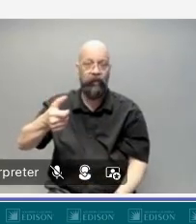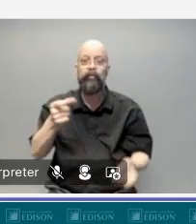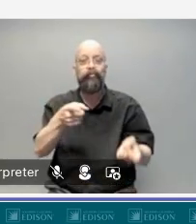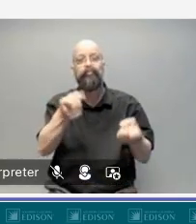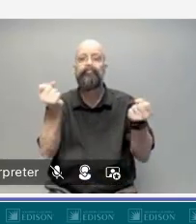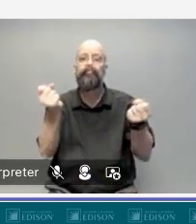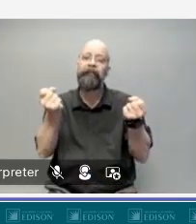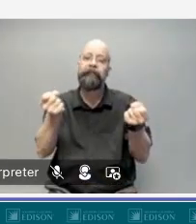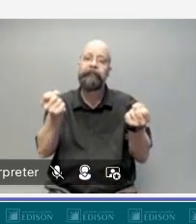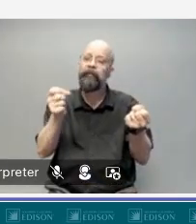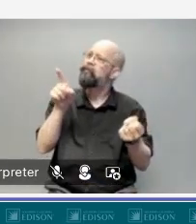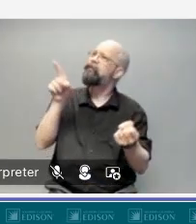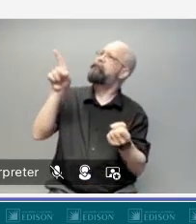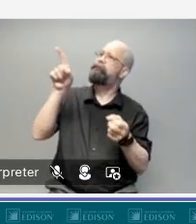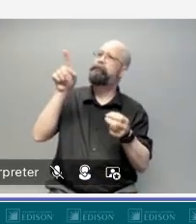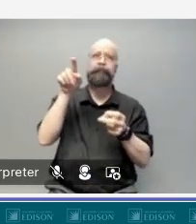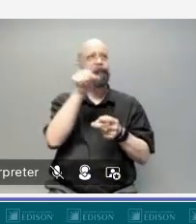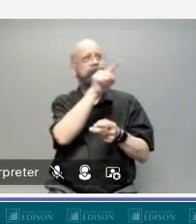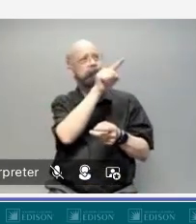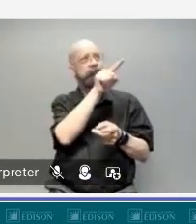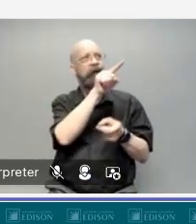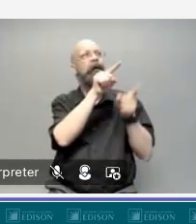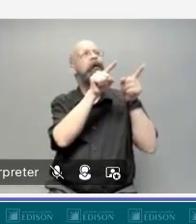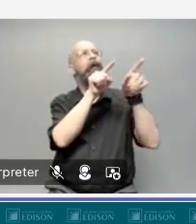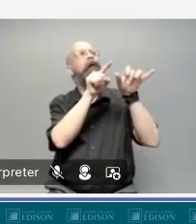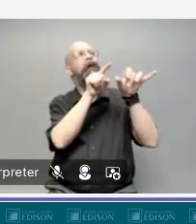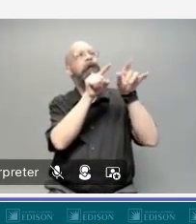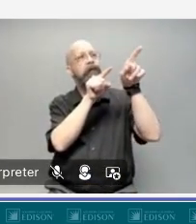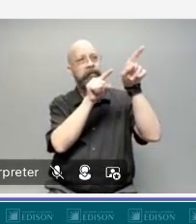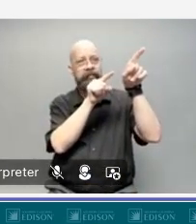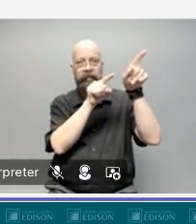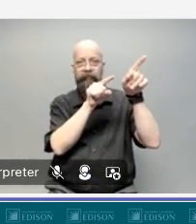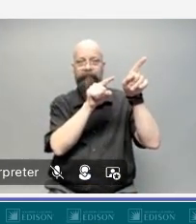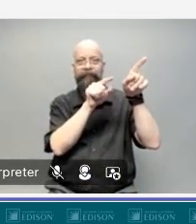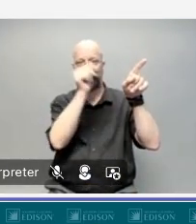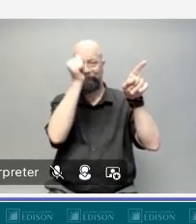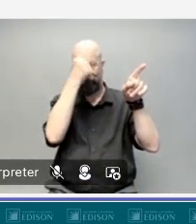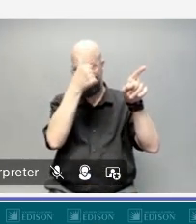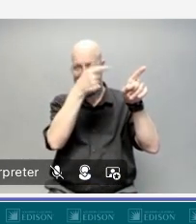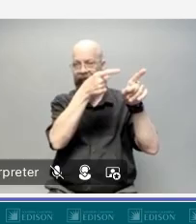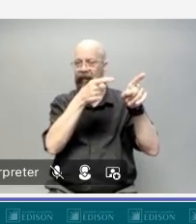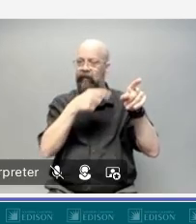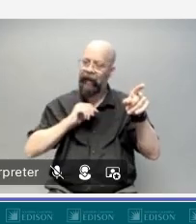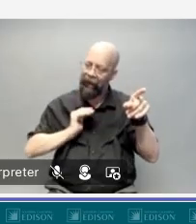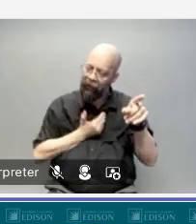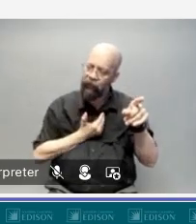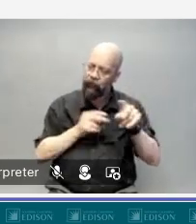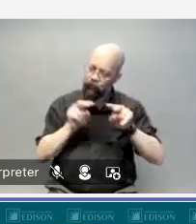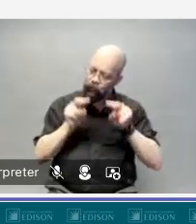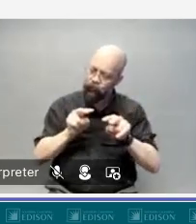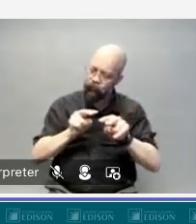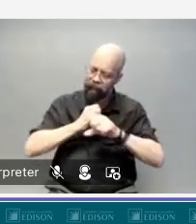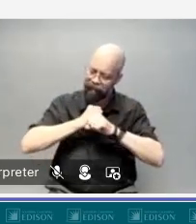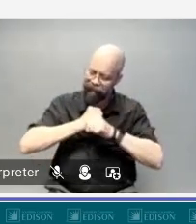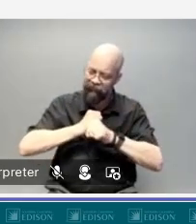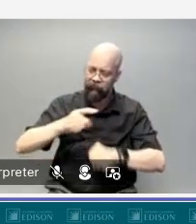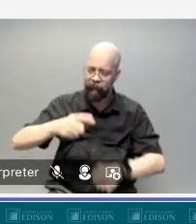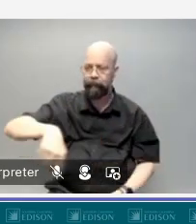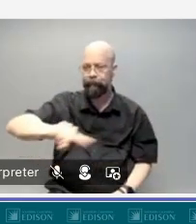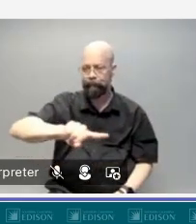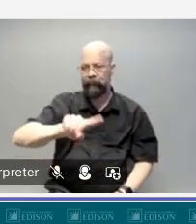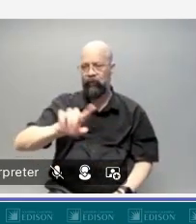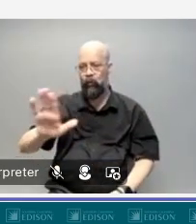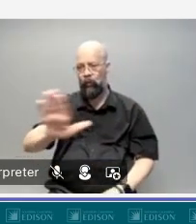these weather stations, there really should be a reminder that we're looking out for your safety and the protection of your community.